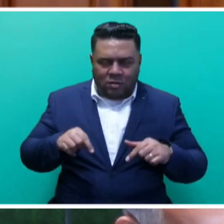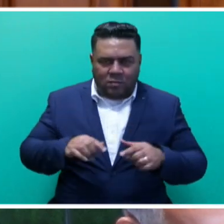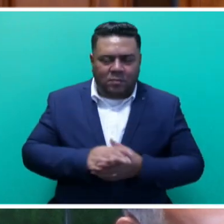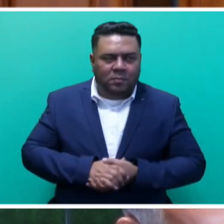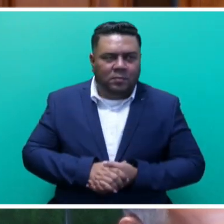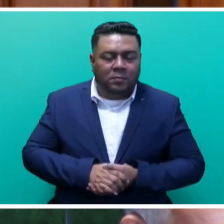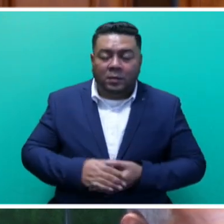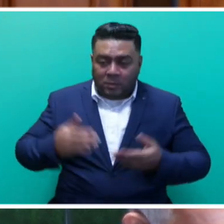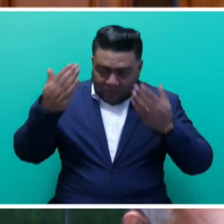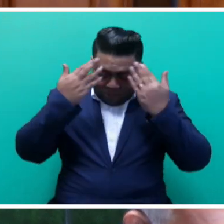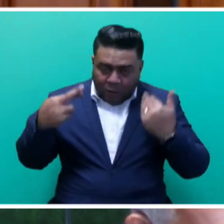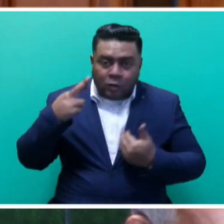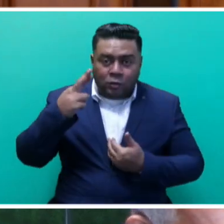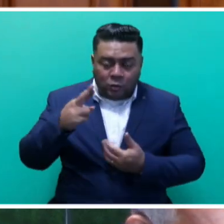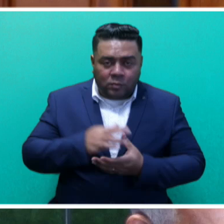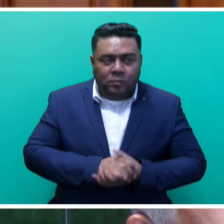Mr. Speaker, sir,